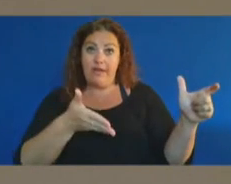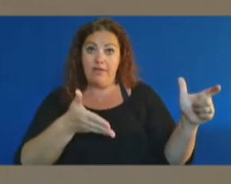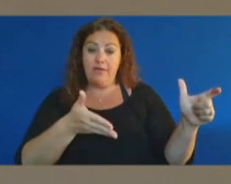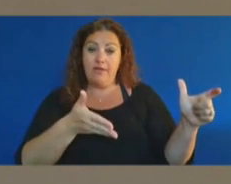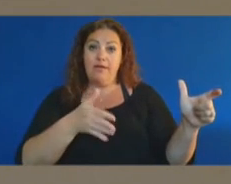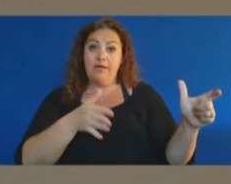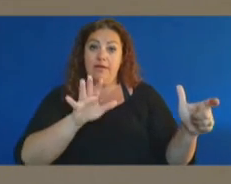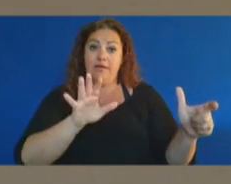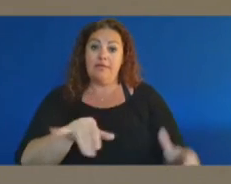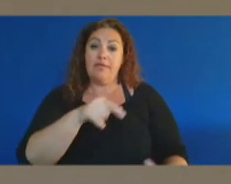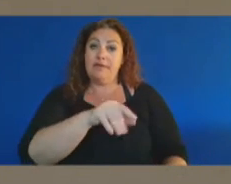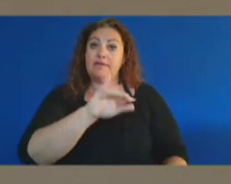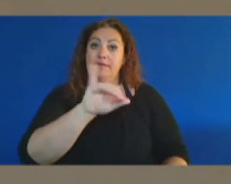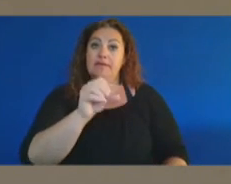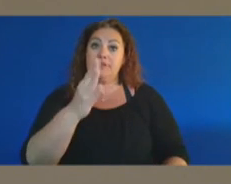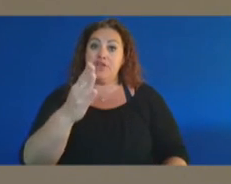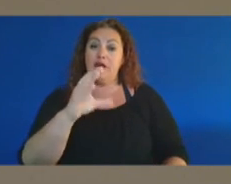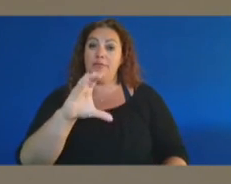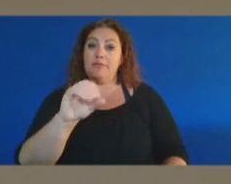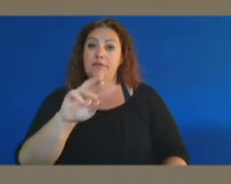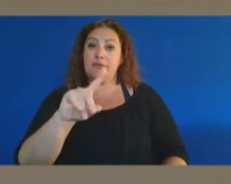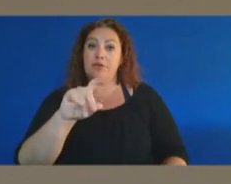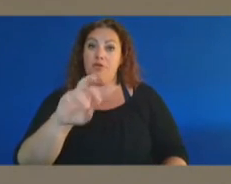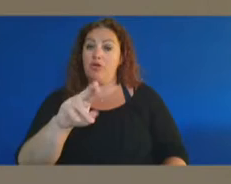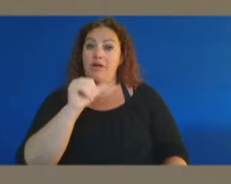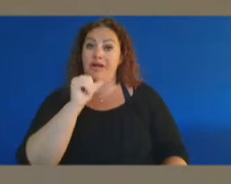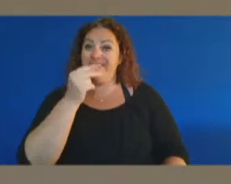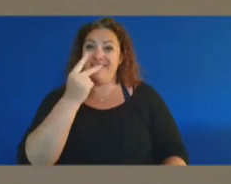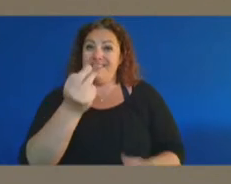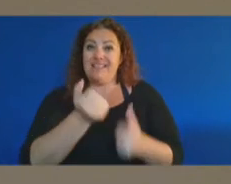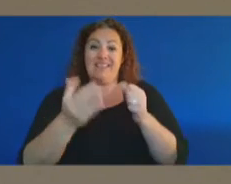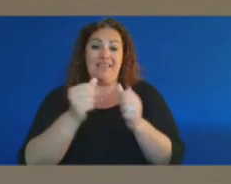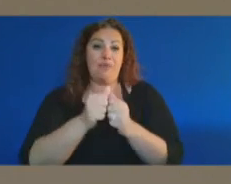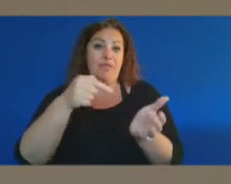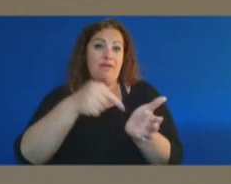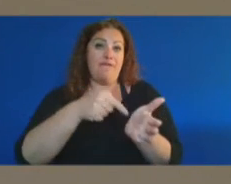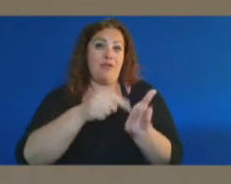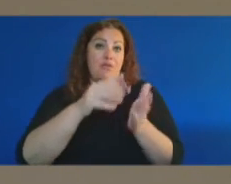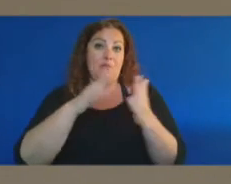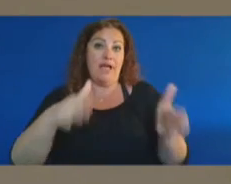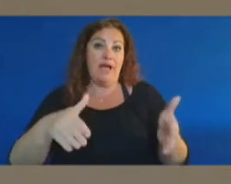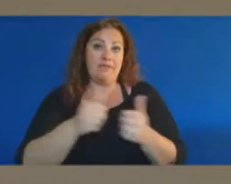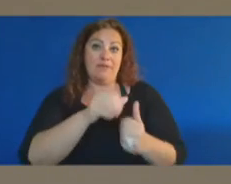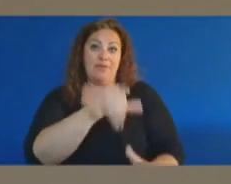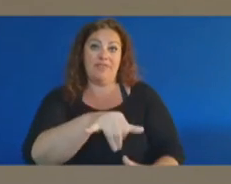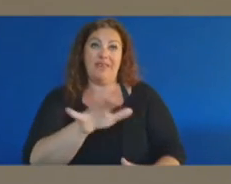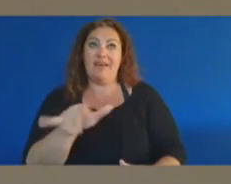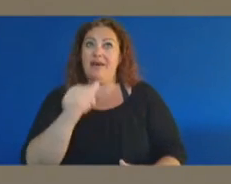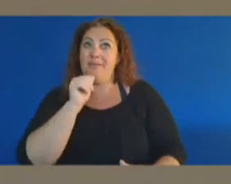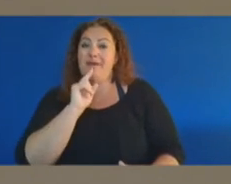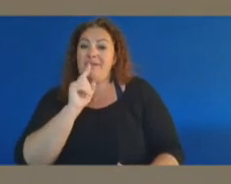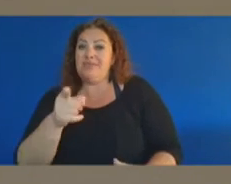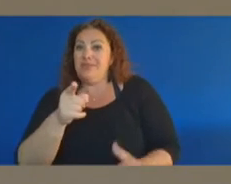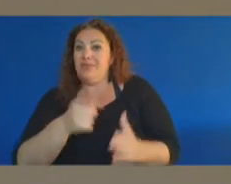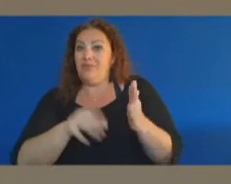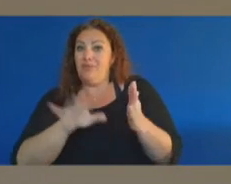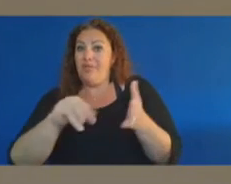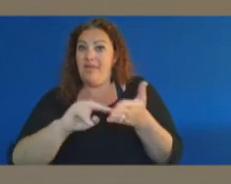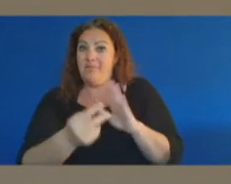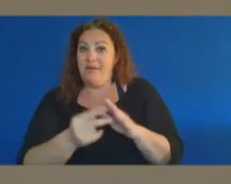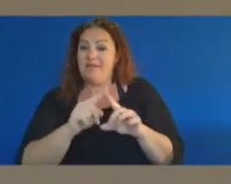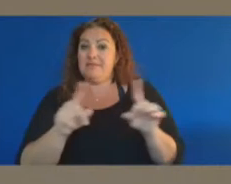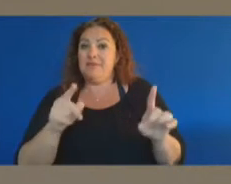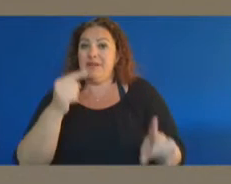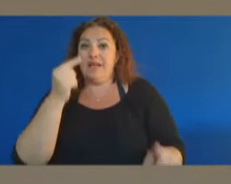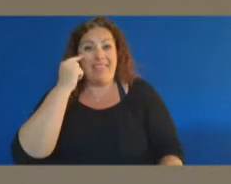Corridor and I haven't seen anything on affordable housing in it and so I'm not quite sure what that means but I think that we really ought